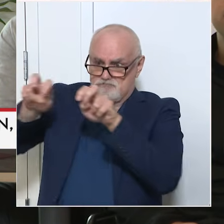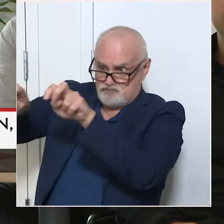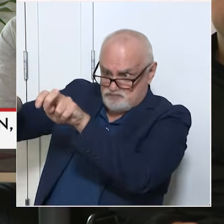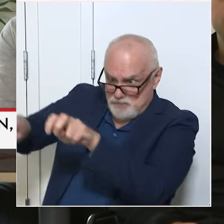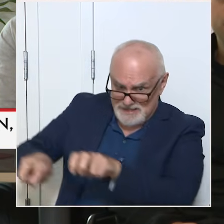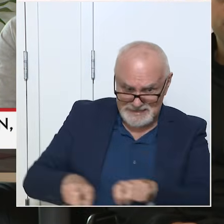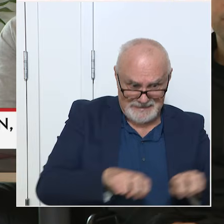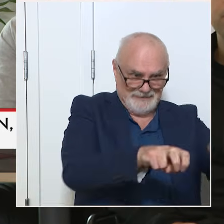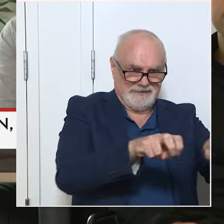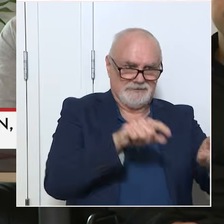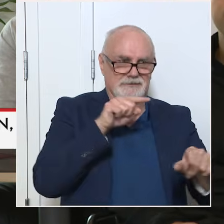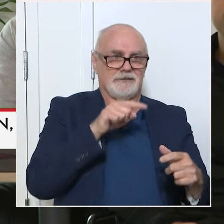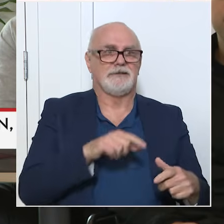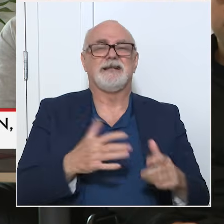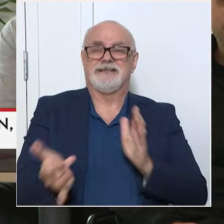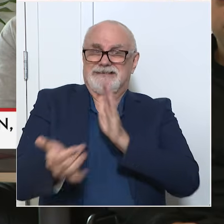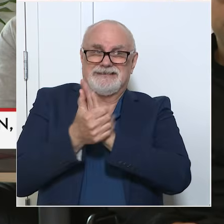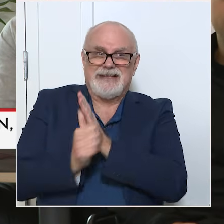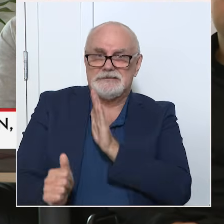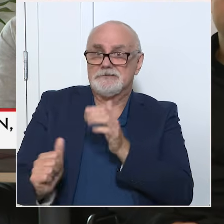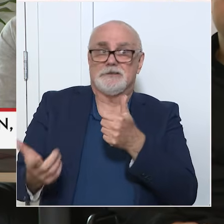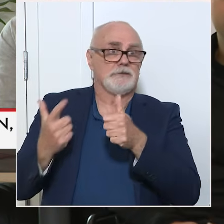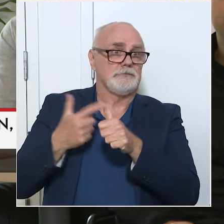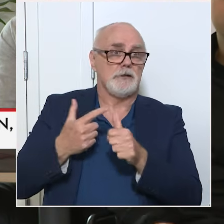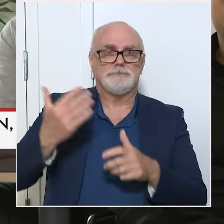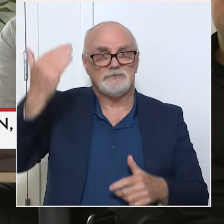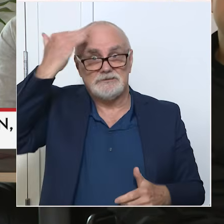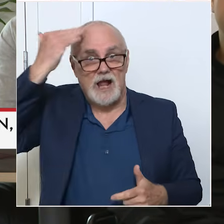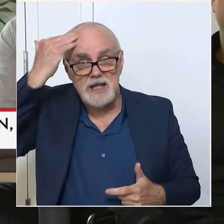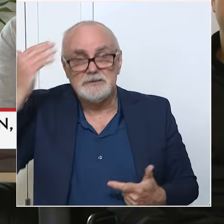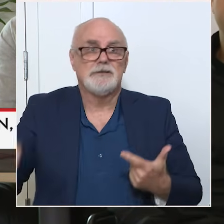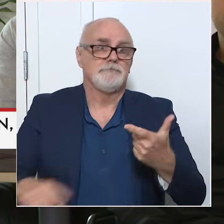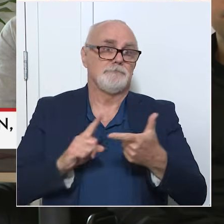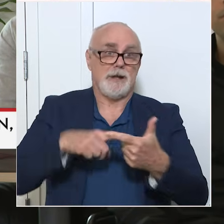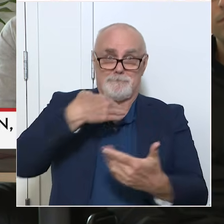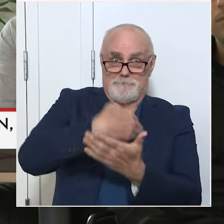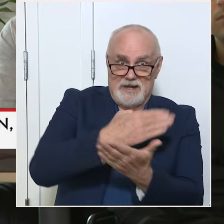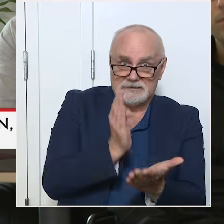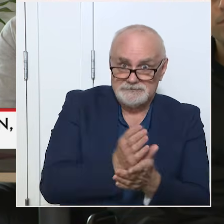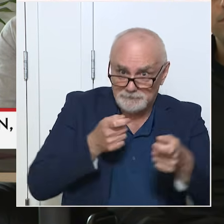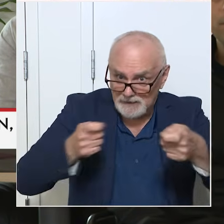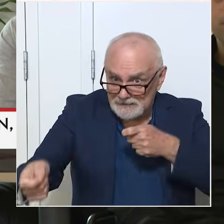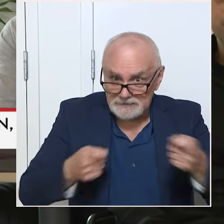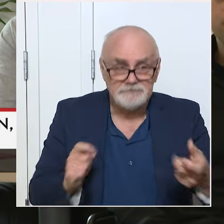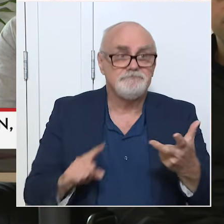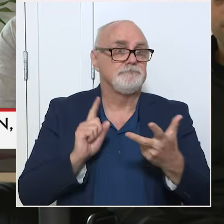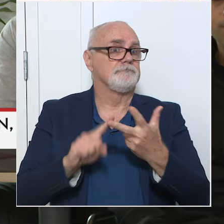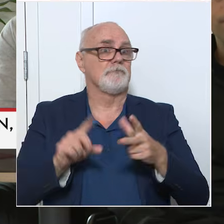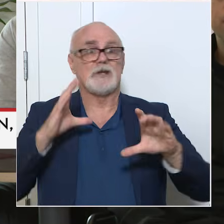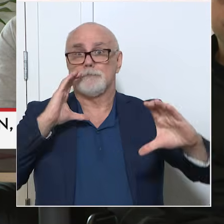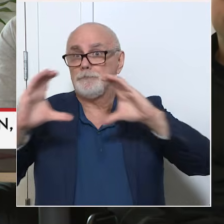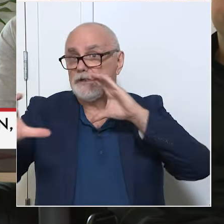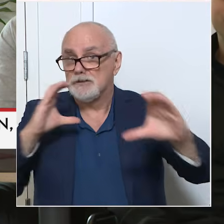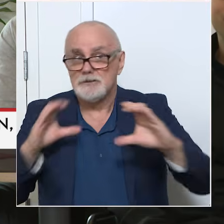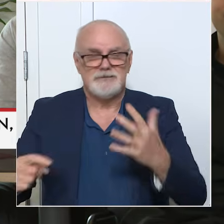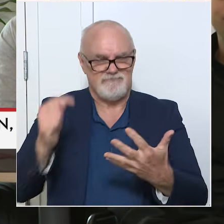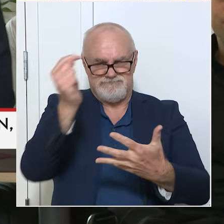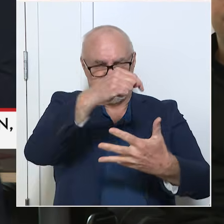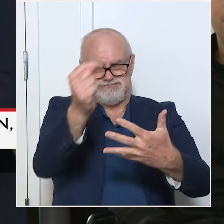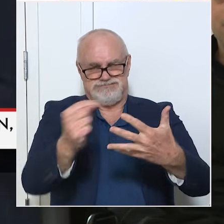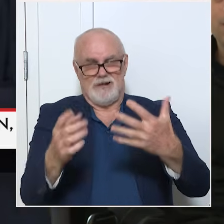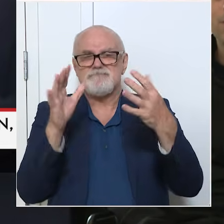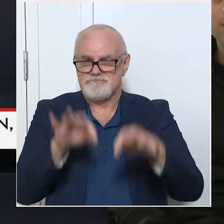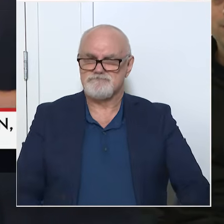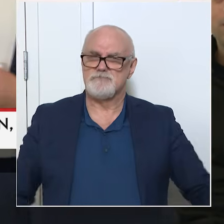set, communications, project management, budget management, those are all skills that are highly desirable in any sector of the